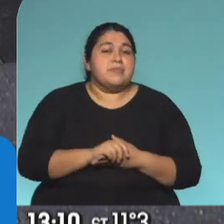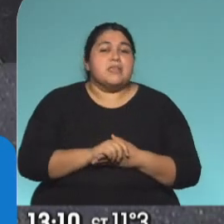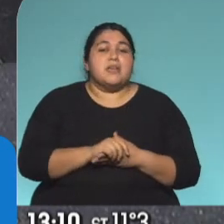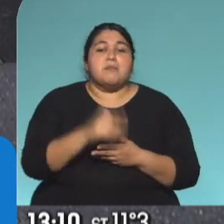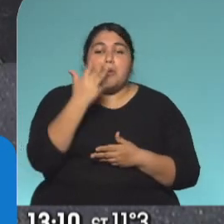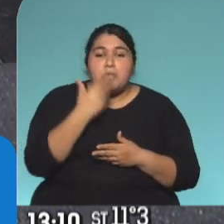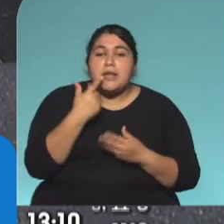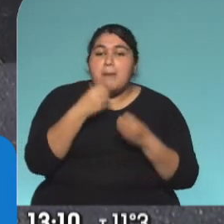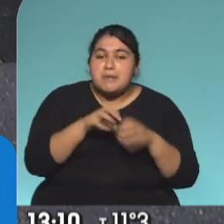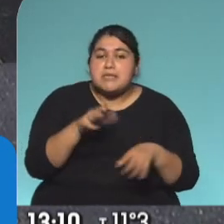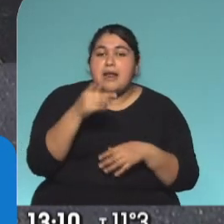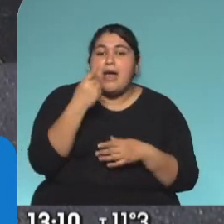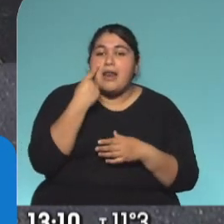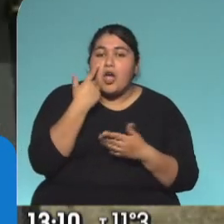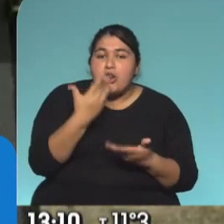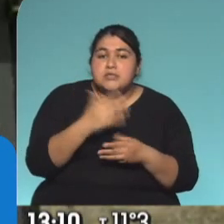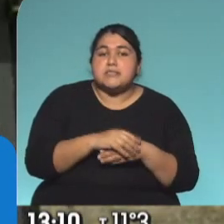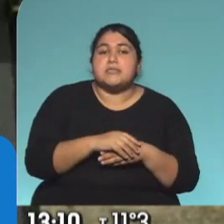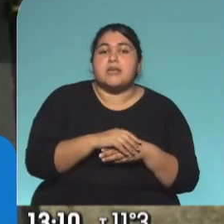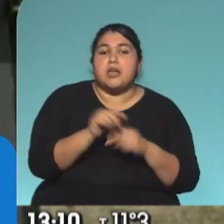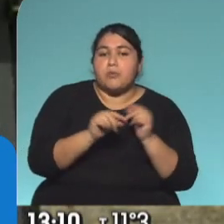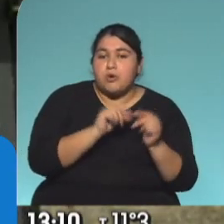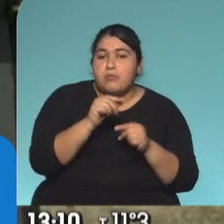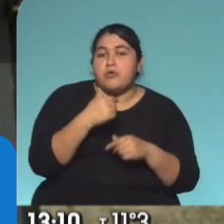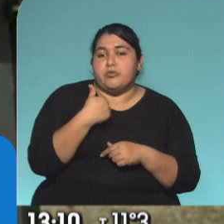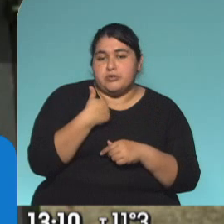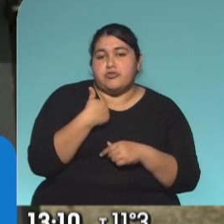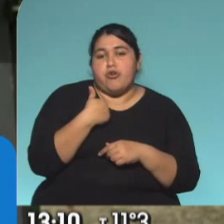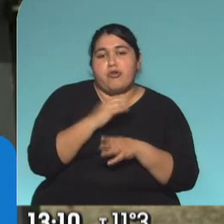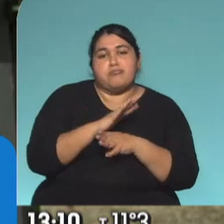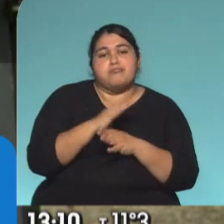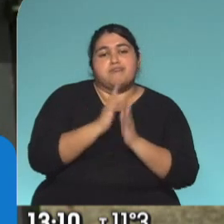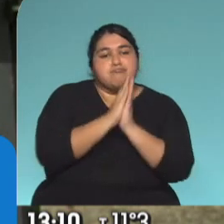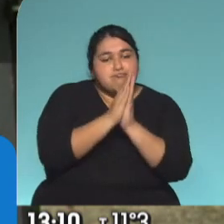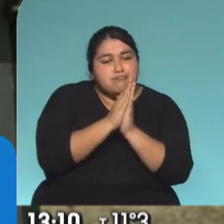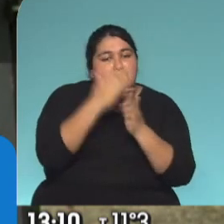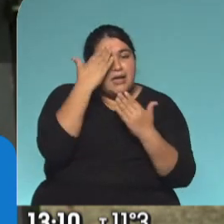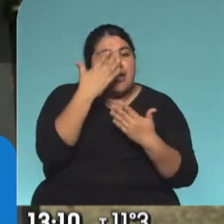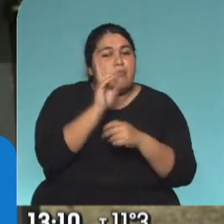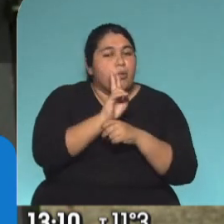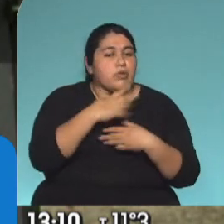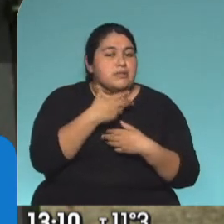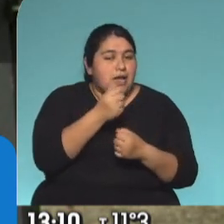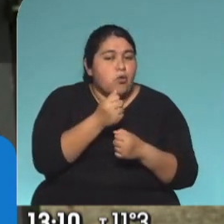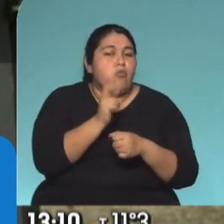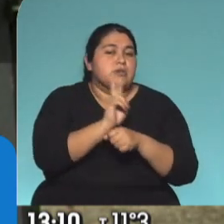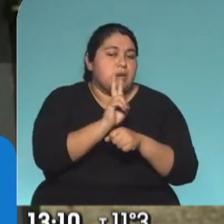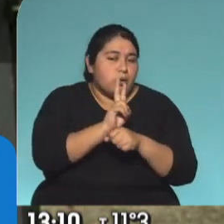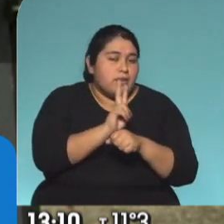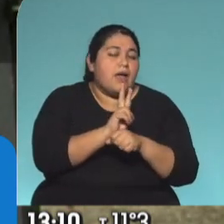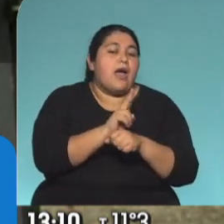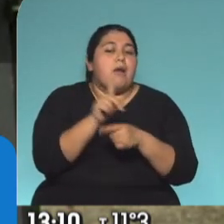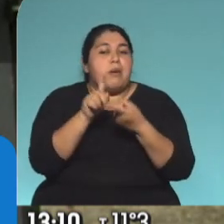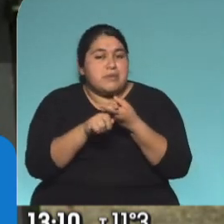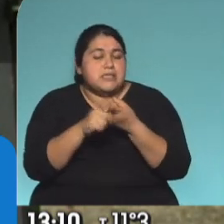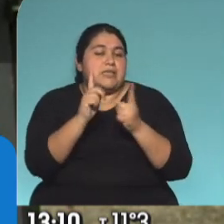by acknowledging, which I'm sure all of you do as well, sending my prayers for the health and safety of the First Lady and President